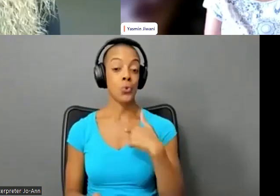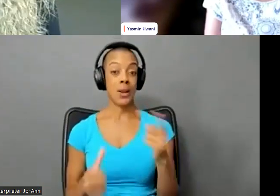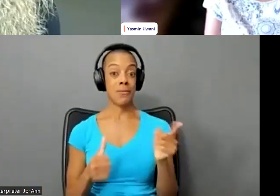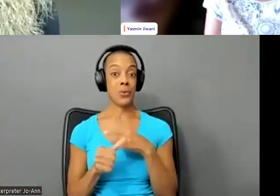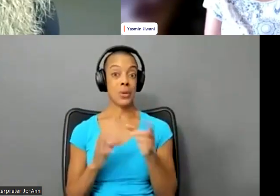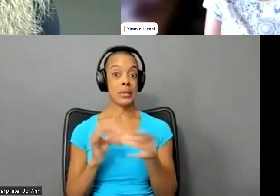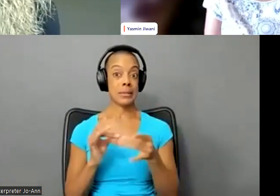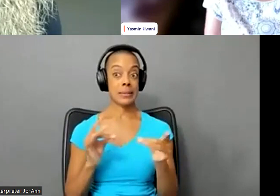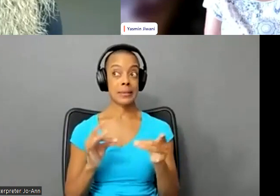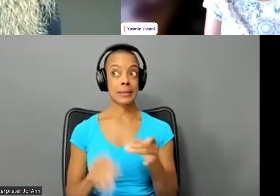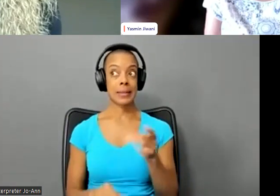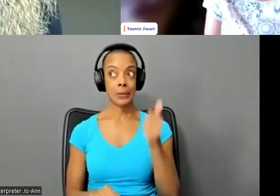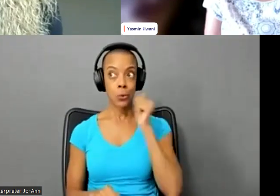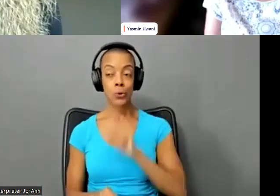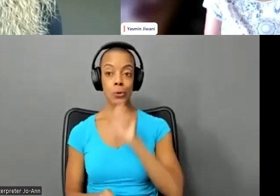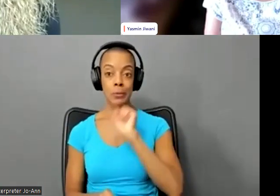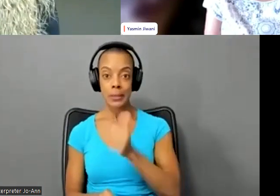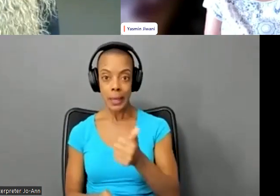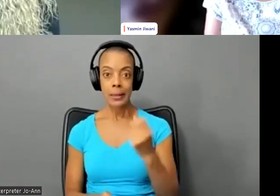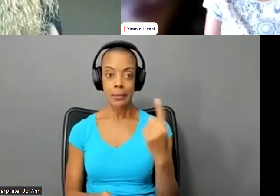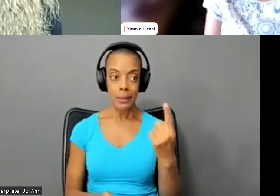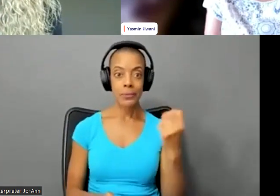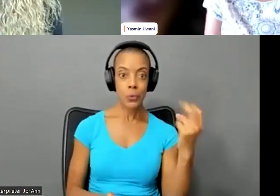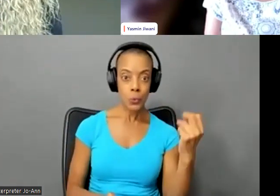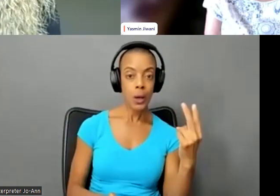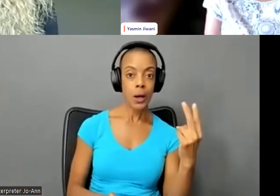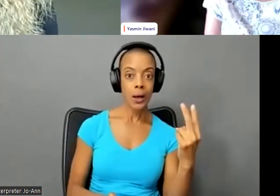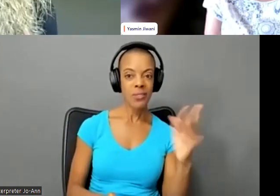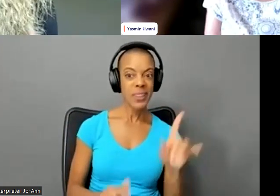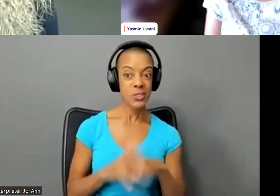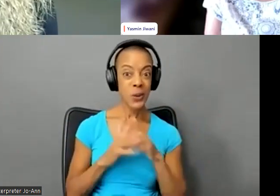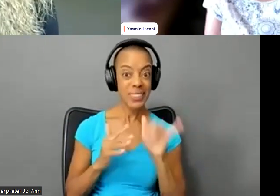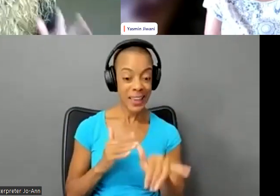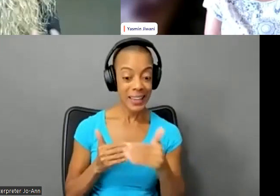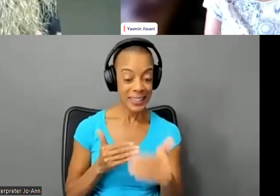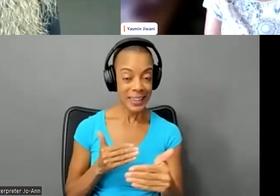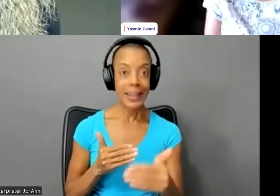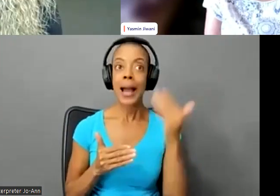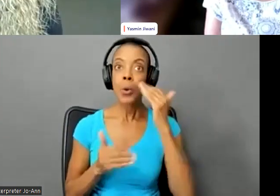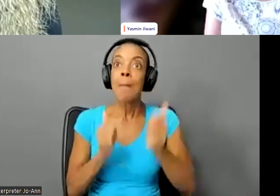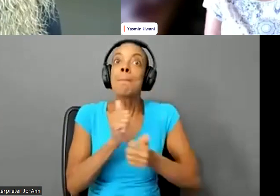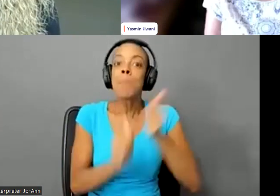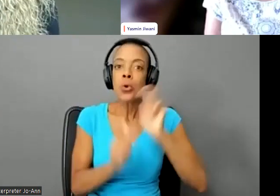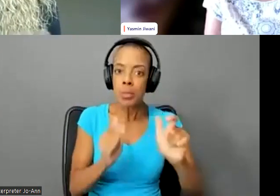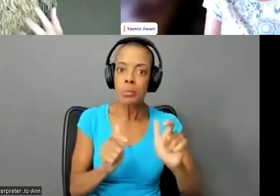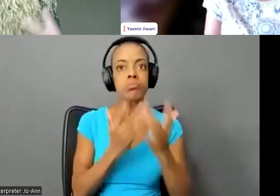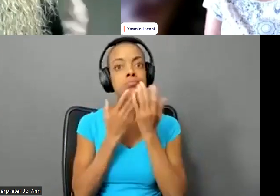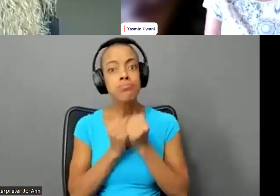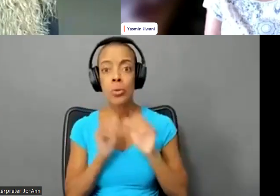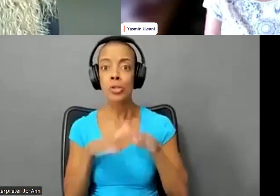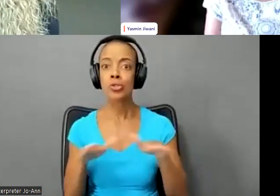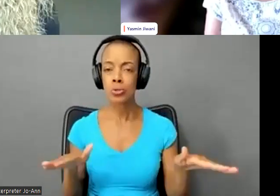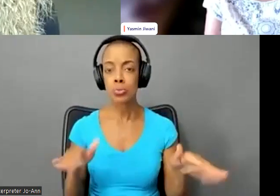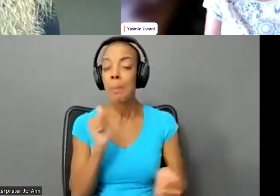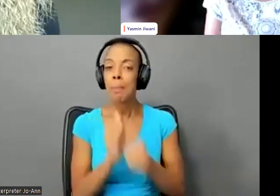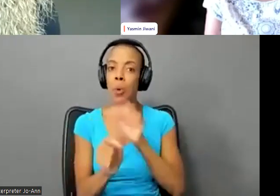10-year-olds, 11-year-olds, 12-year-olds. Why? Because I know most people care about children right off the hop, right? In society, most cultures